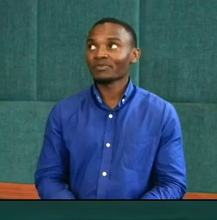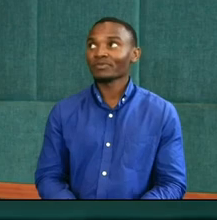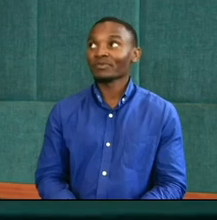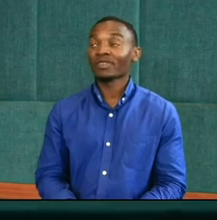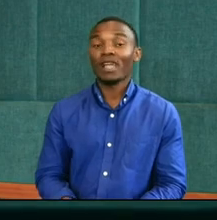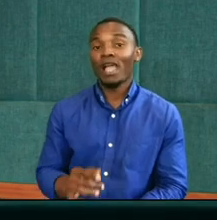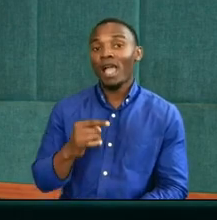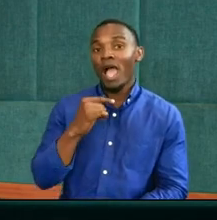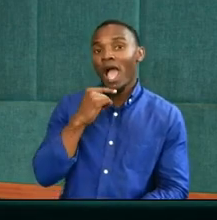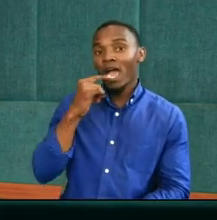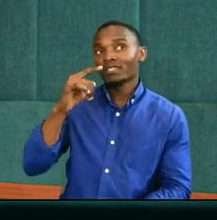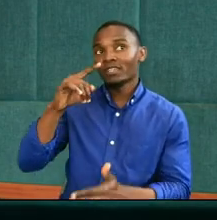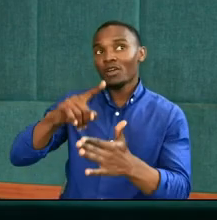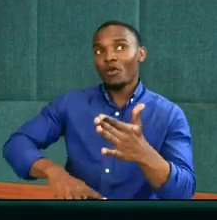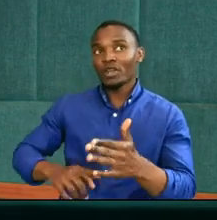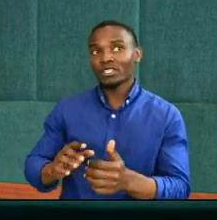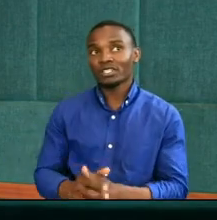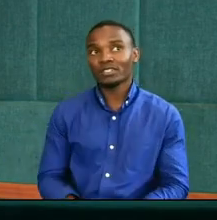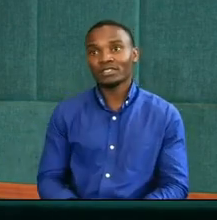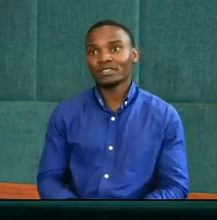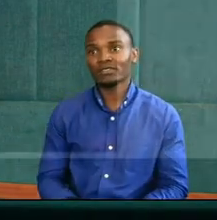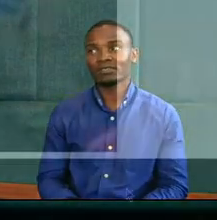The answer?